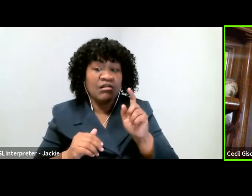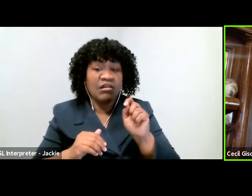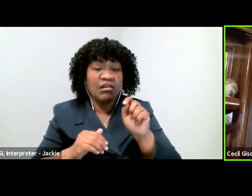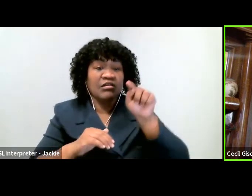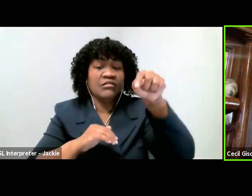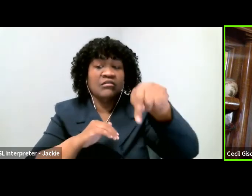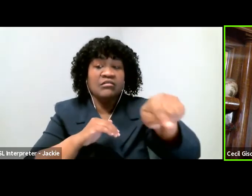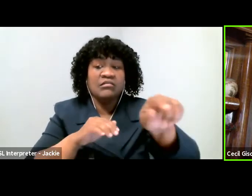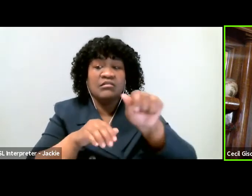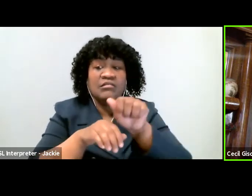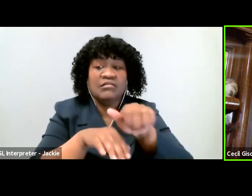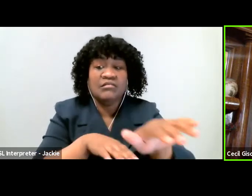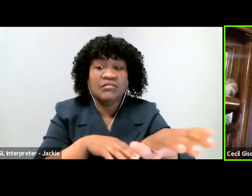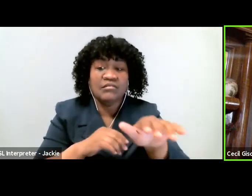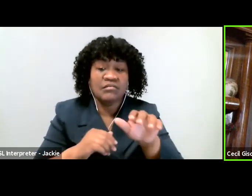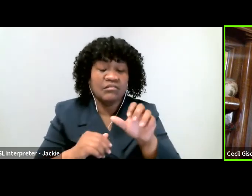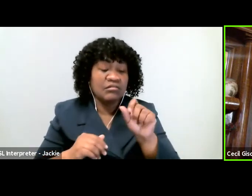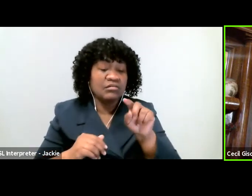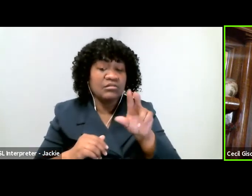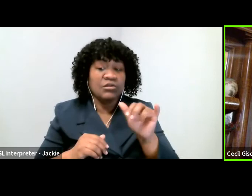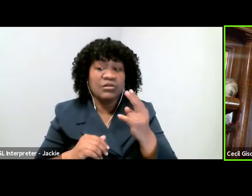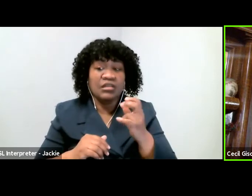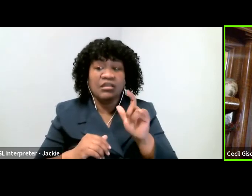rich, constant spring.